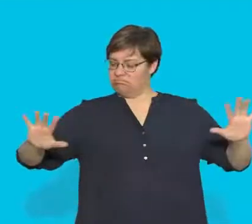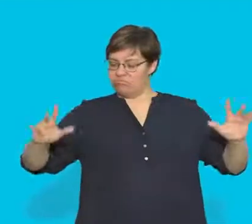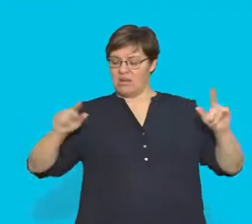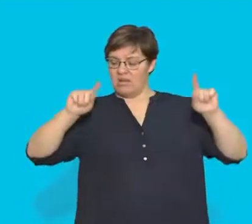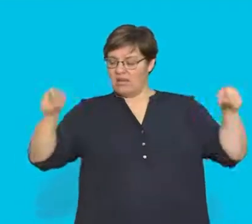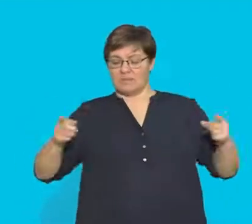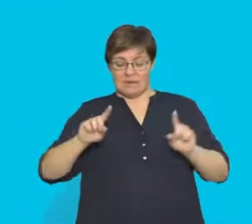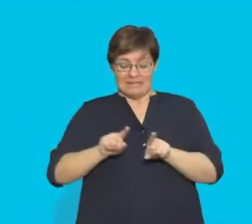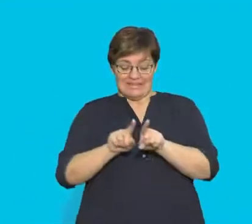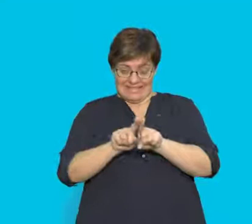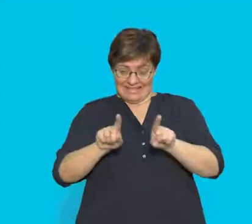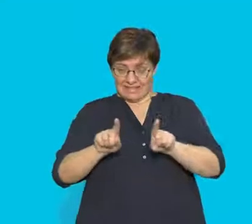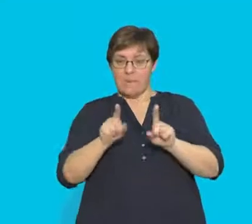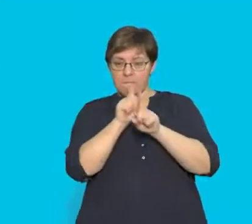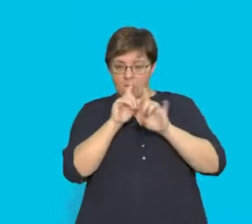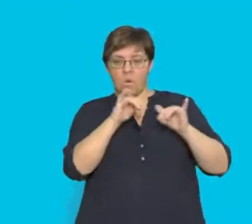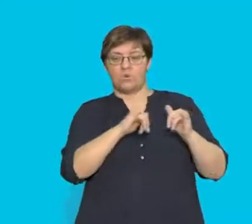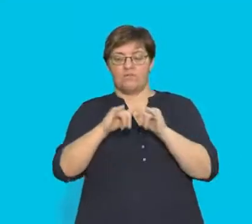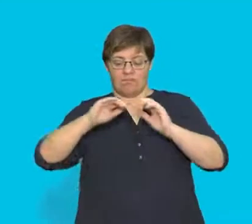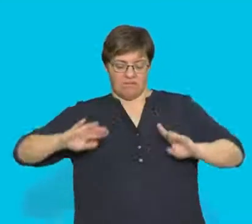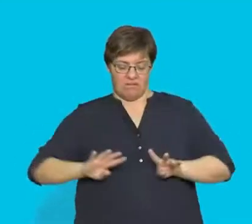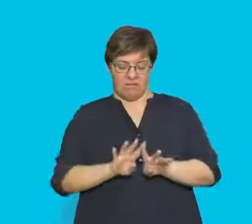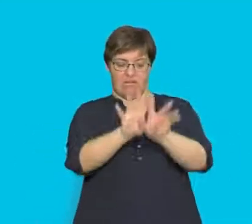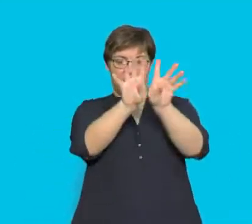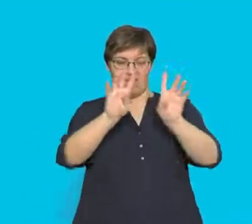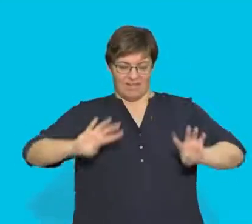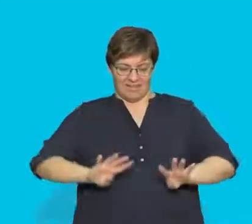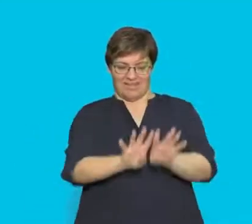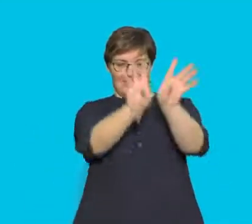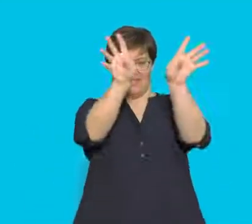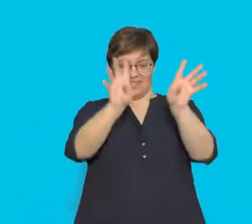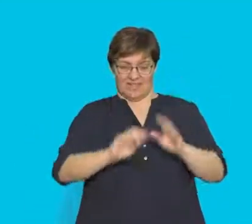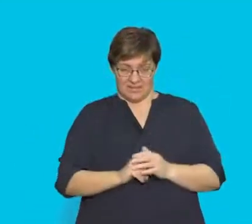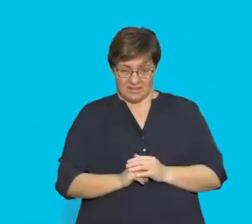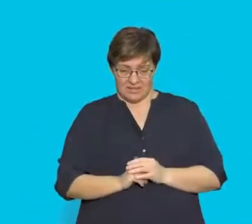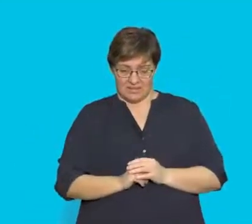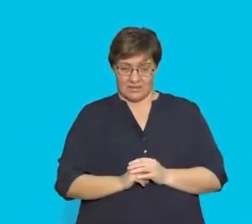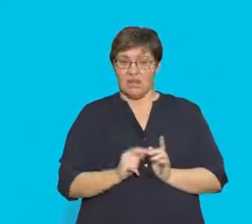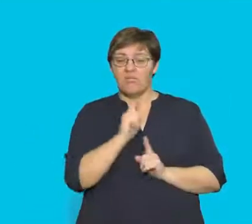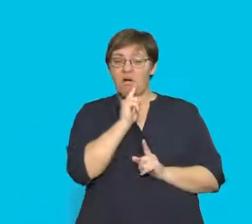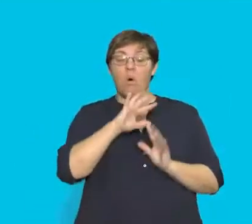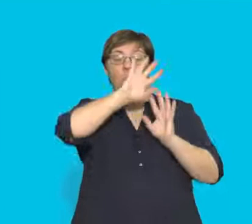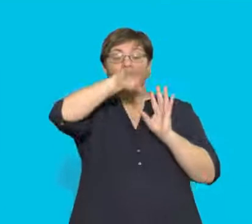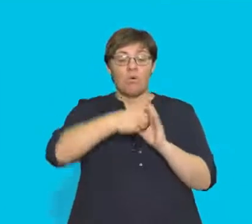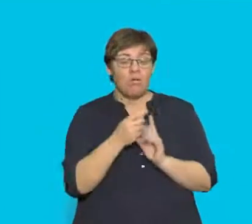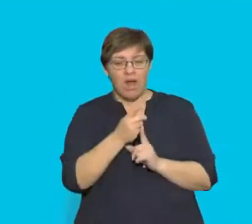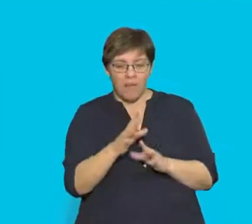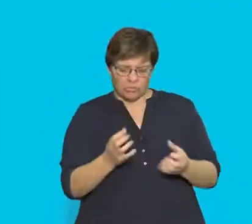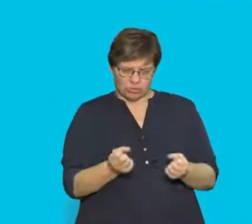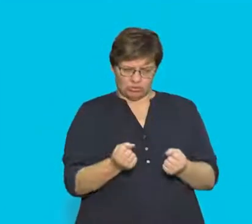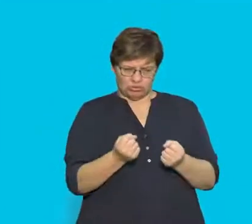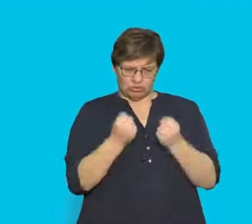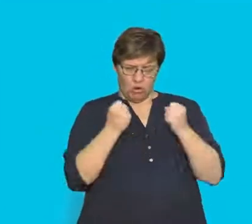out. So these ones should really be more uniformly spread. And the overall effect is that there's a